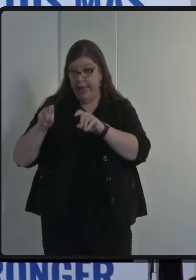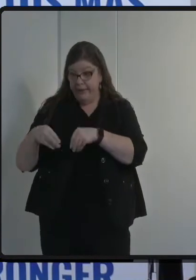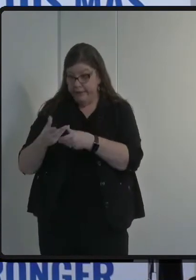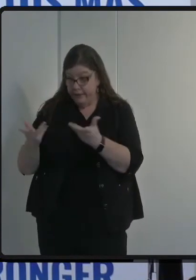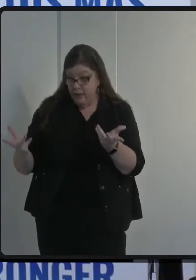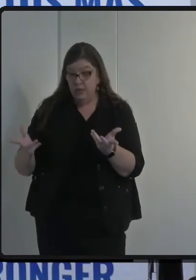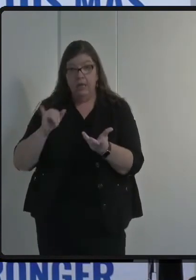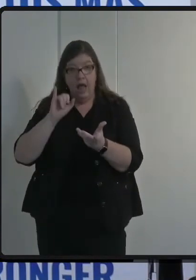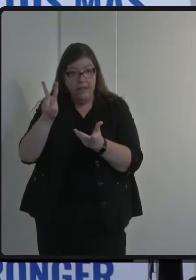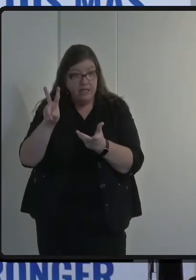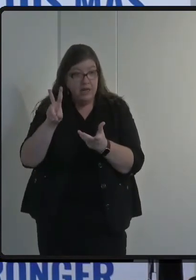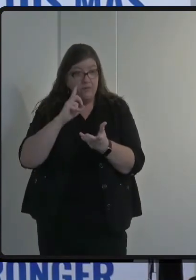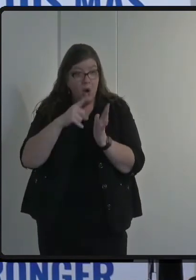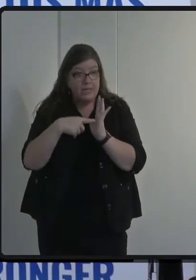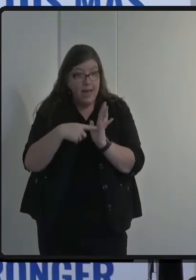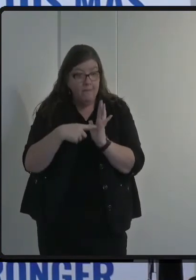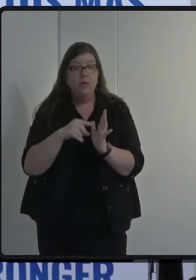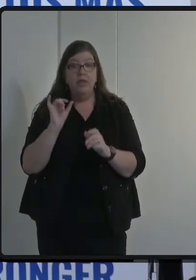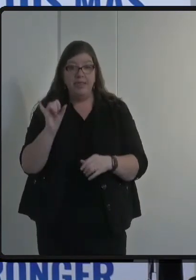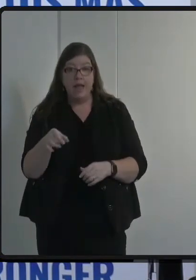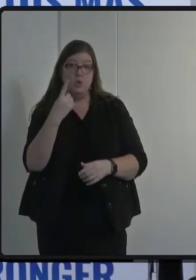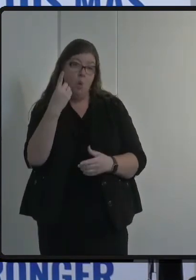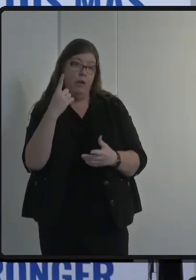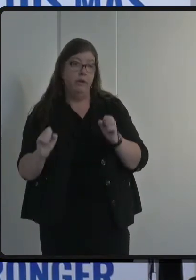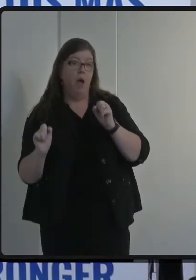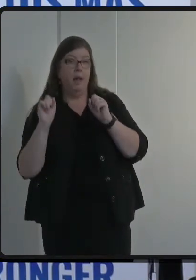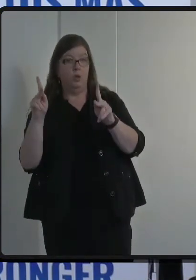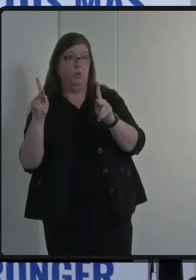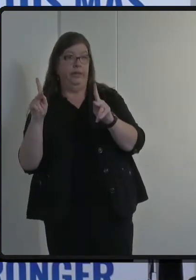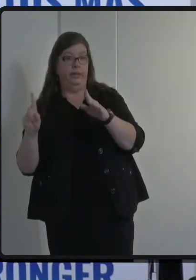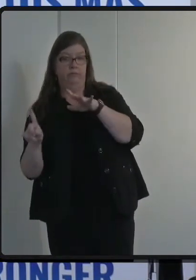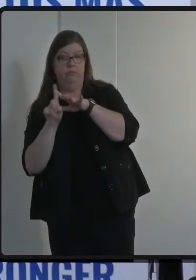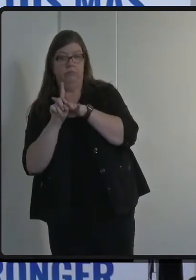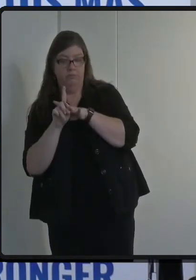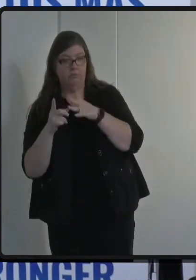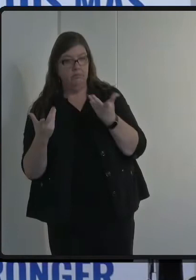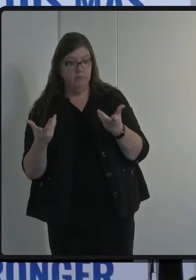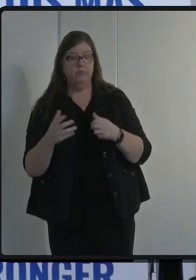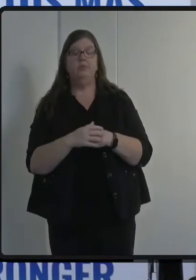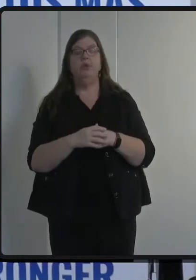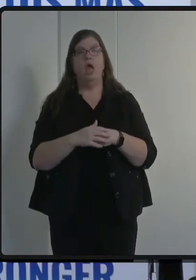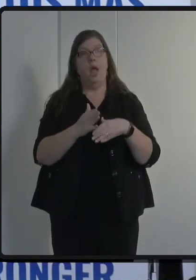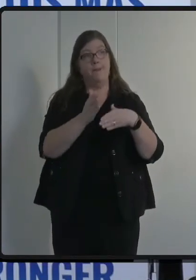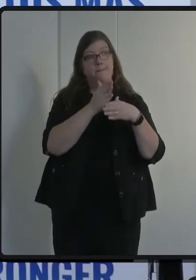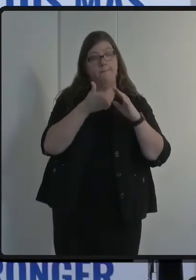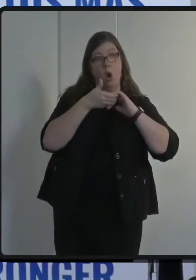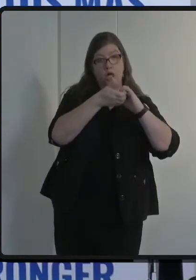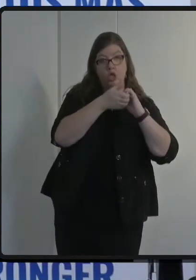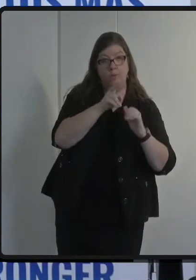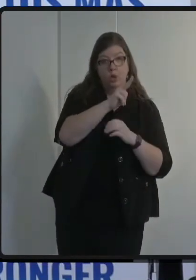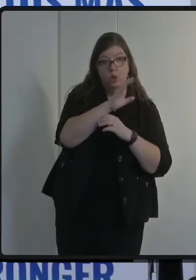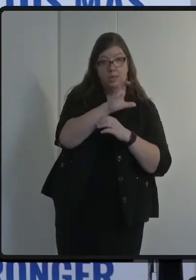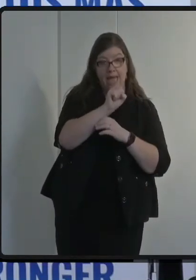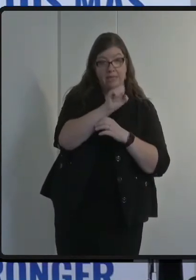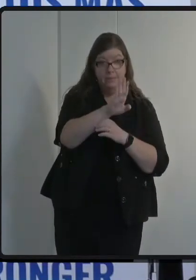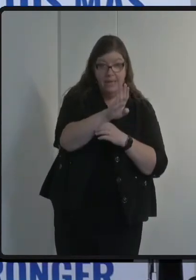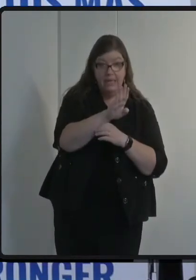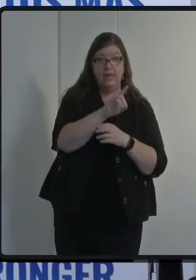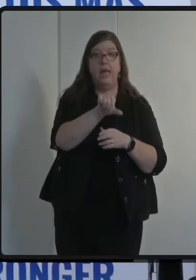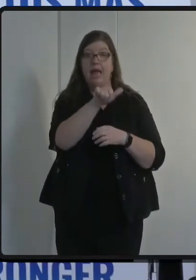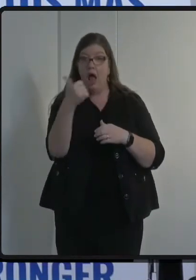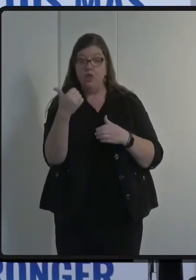in Isla Vista, is an example of an opportunity, a partnership with UCSB and other community